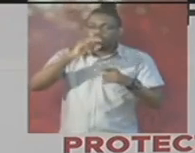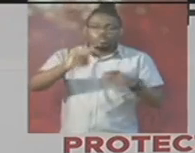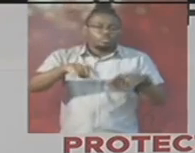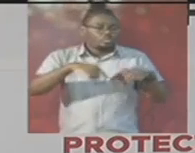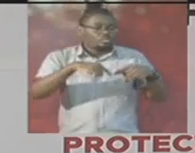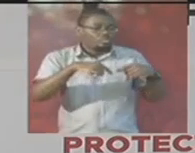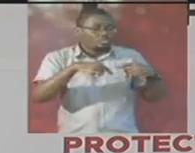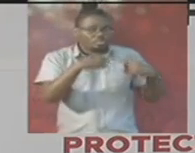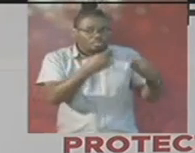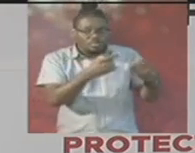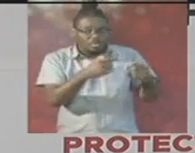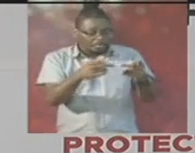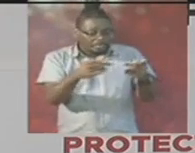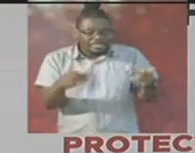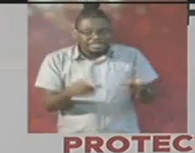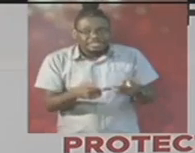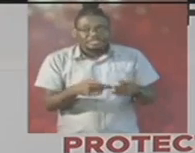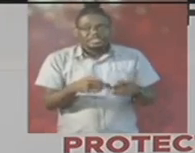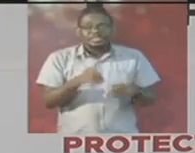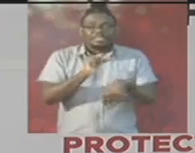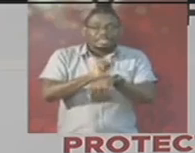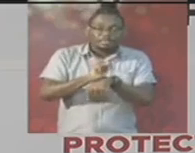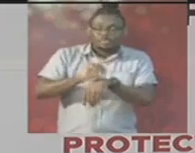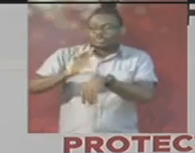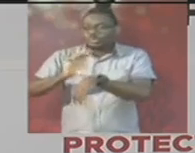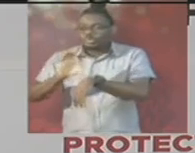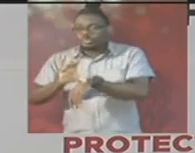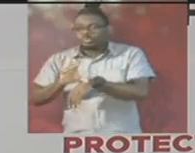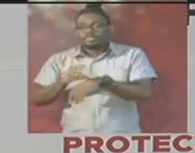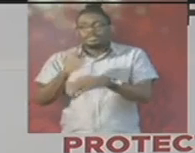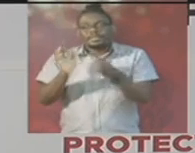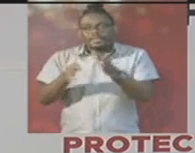ill. Do not go to a bar if you are ill.